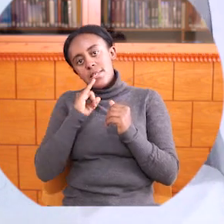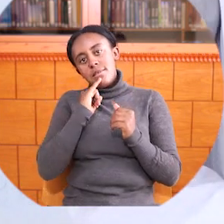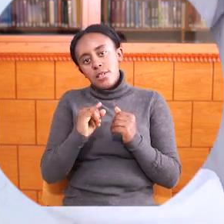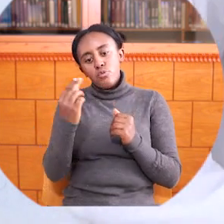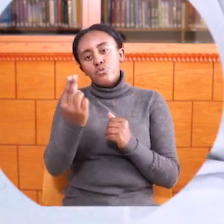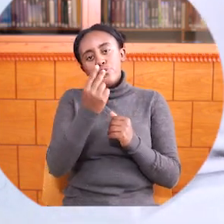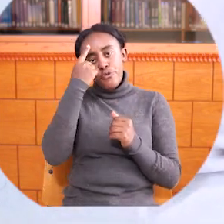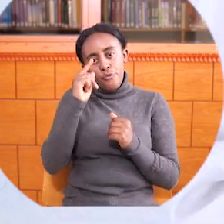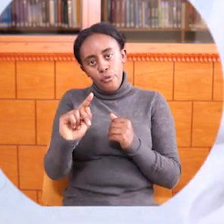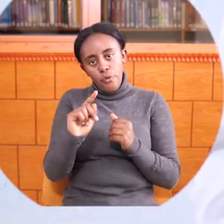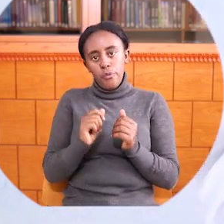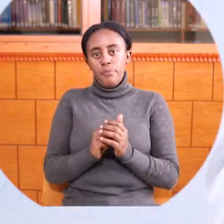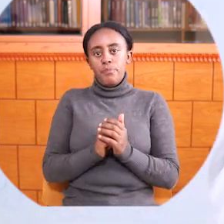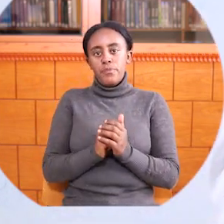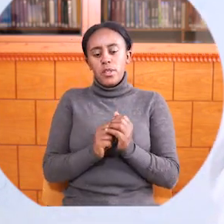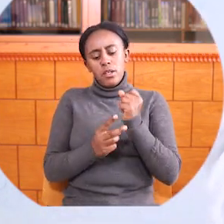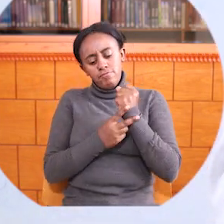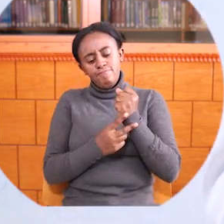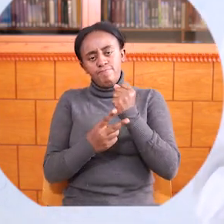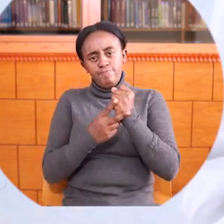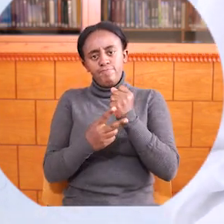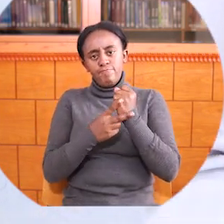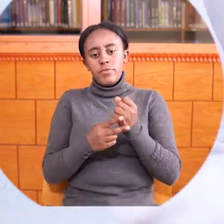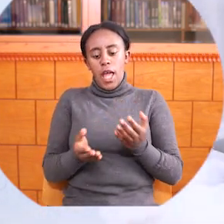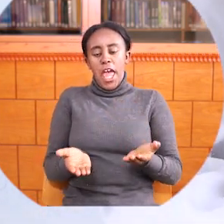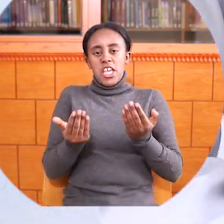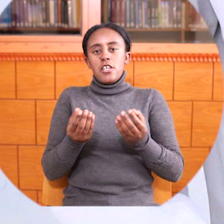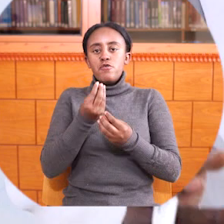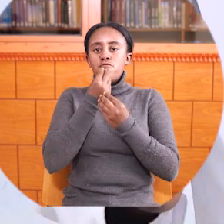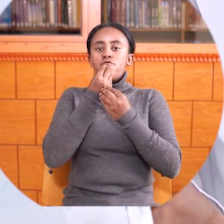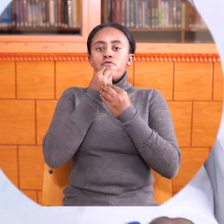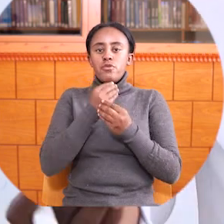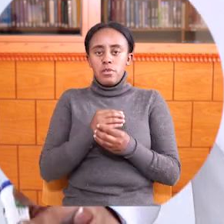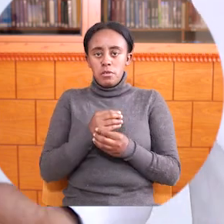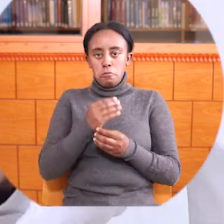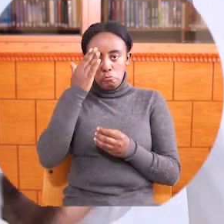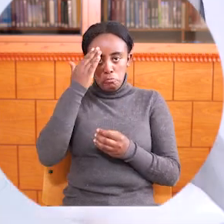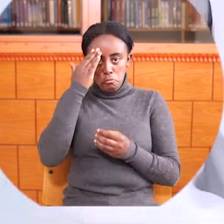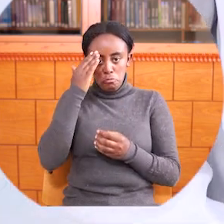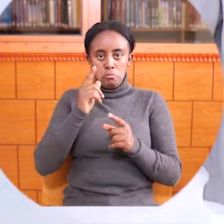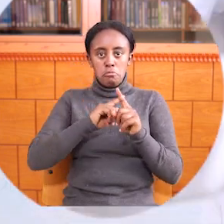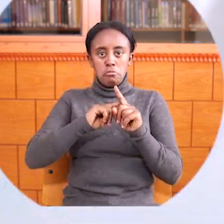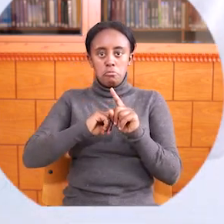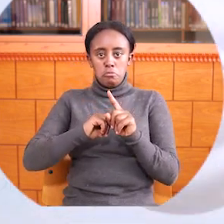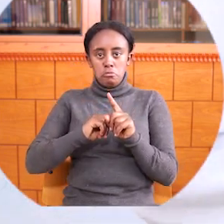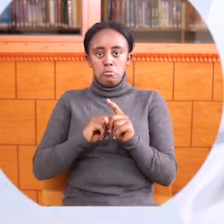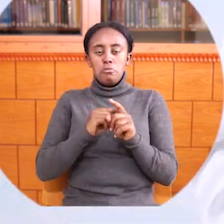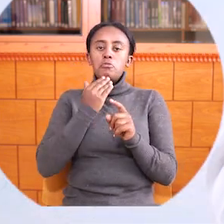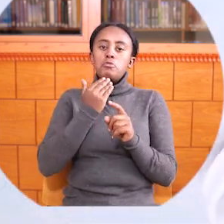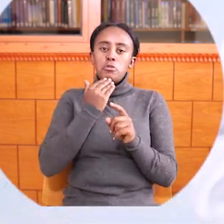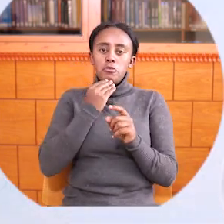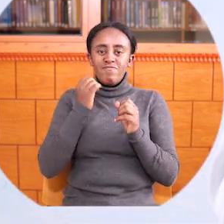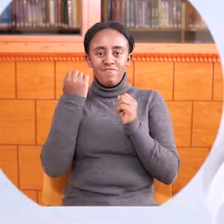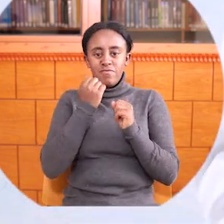used for storing excess food. For example, you know the local plant which is called